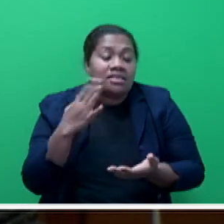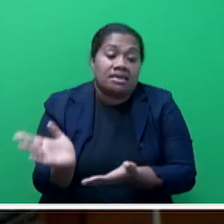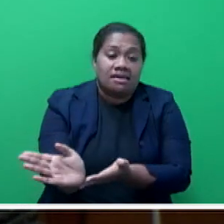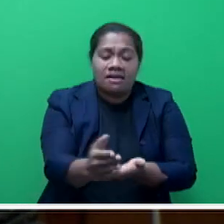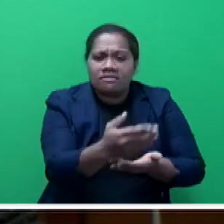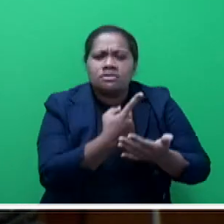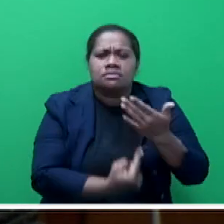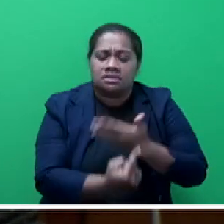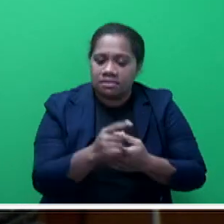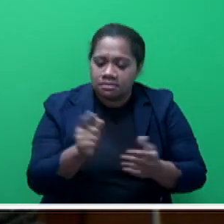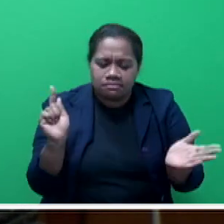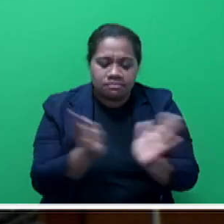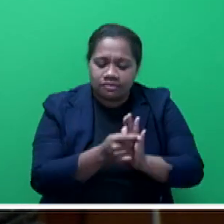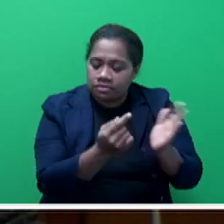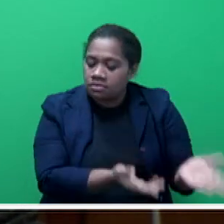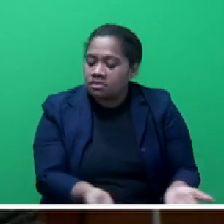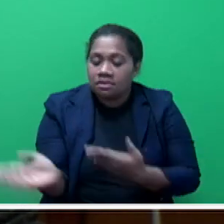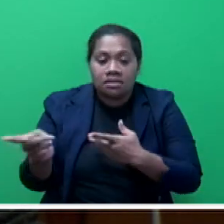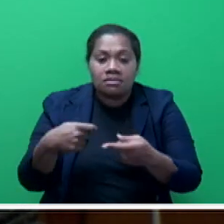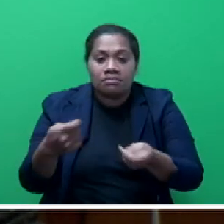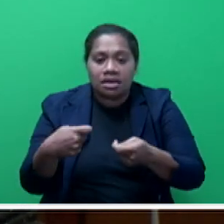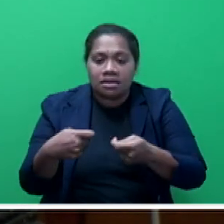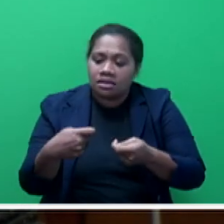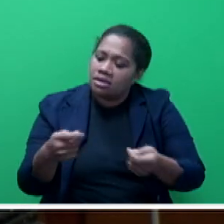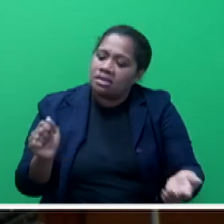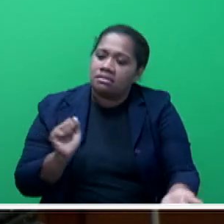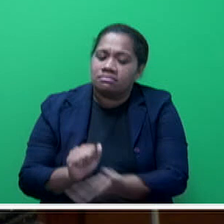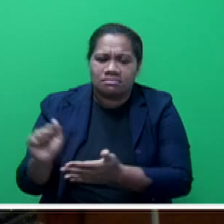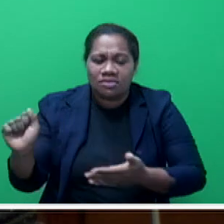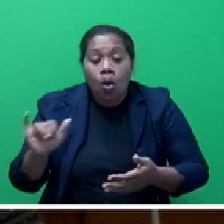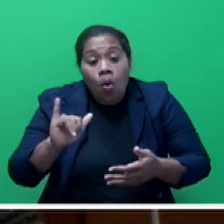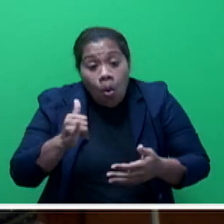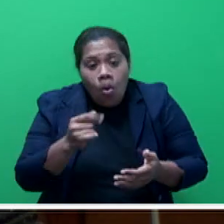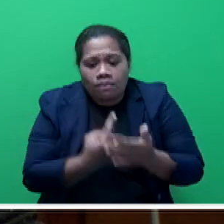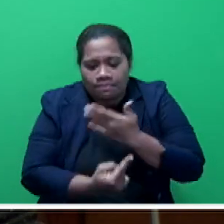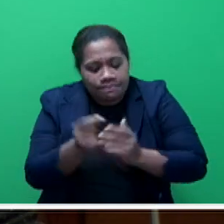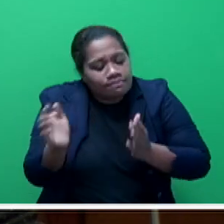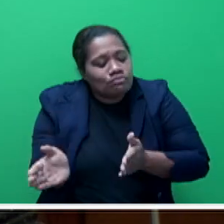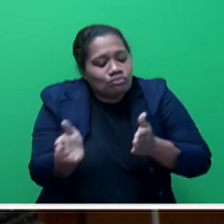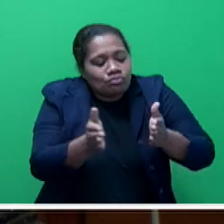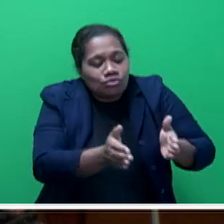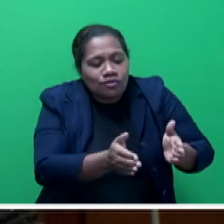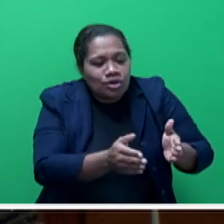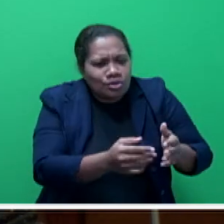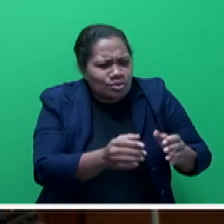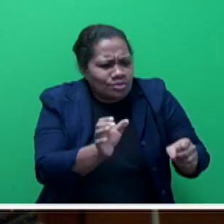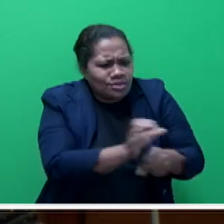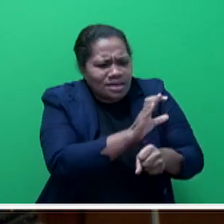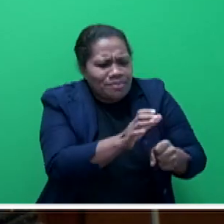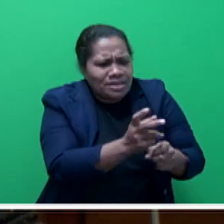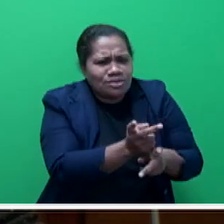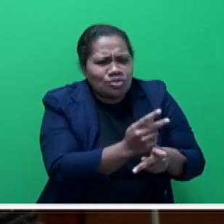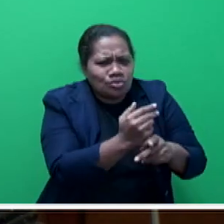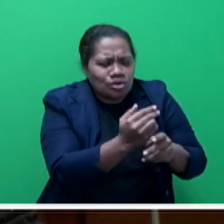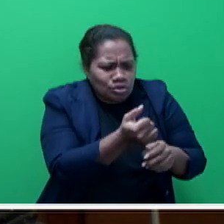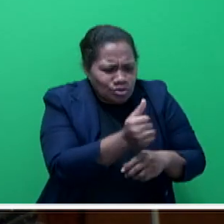need to immediately get it to the market to get it out, or move it to a processing plant to process the produce into a